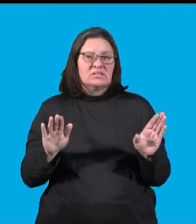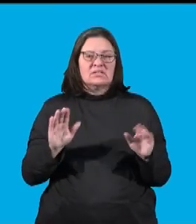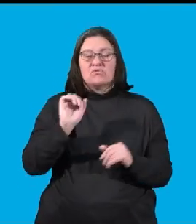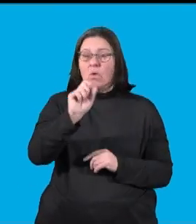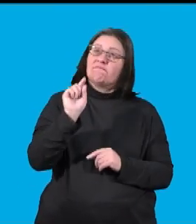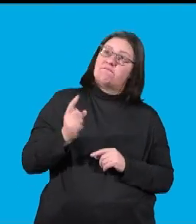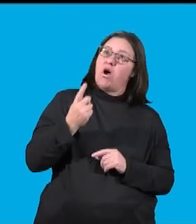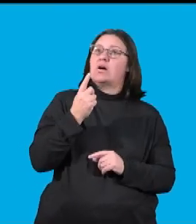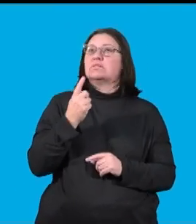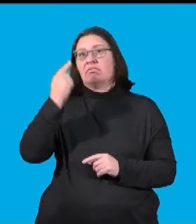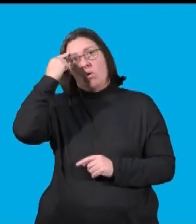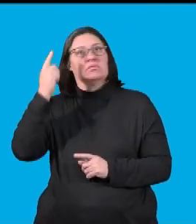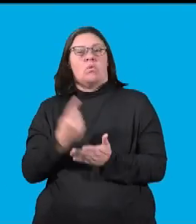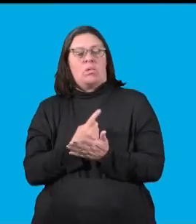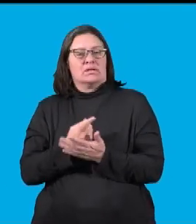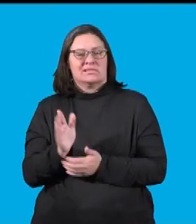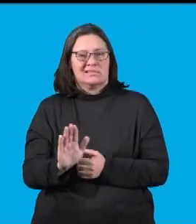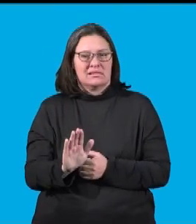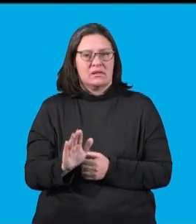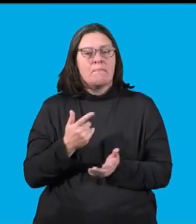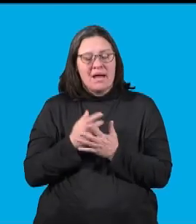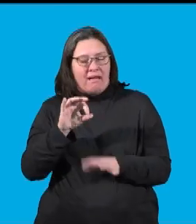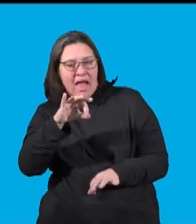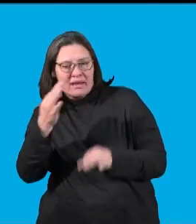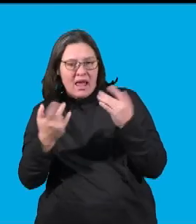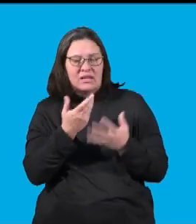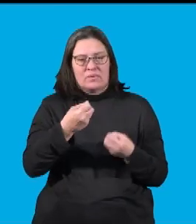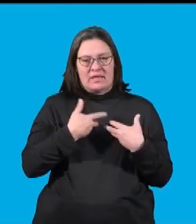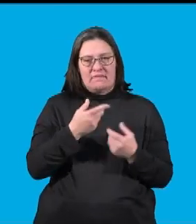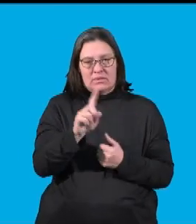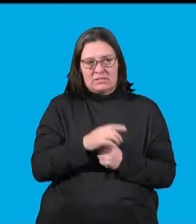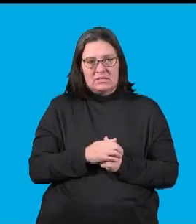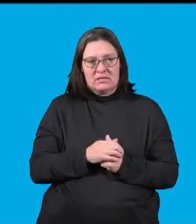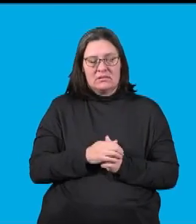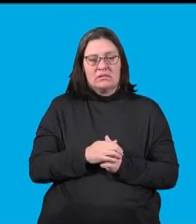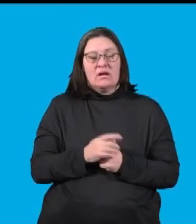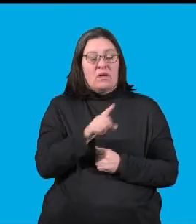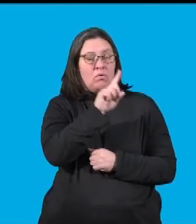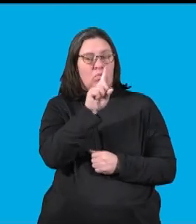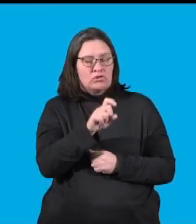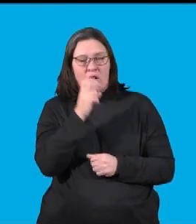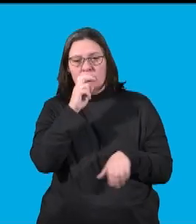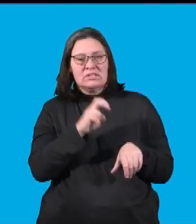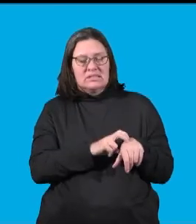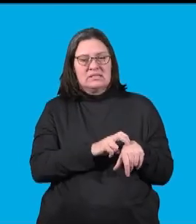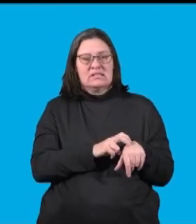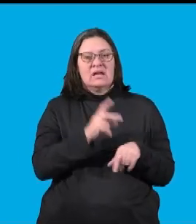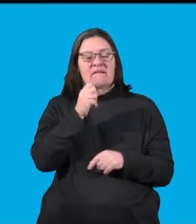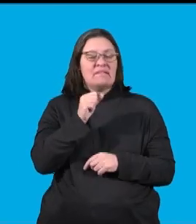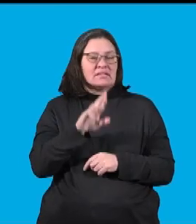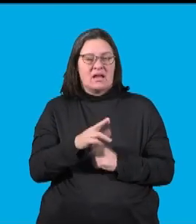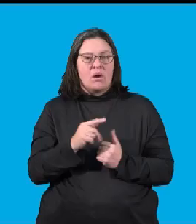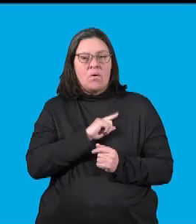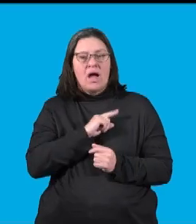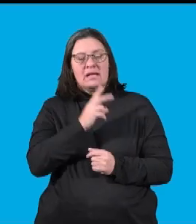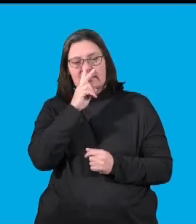don't let that be your first call always, because you need to analyze what you've been given. In this question, I don't need to